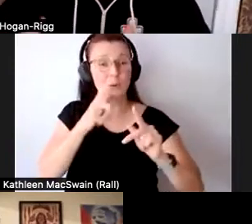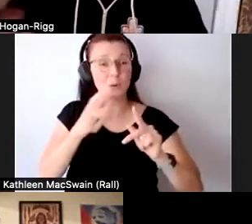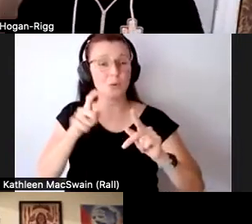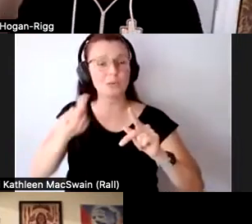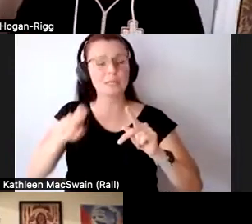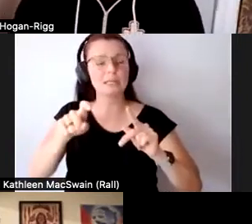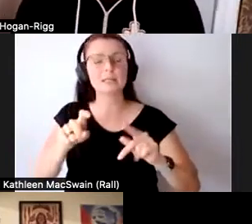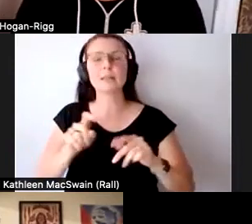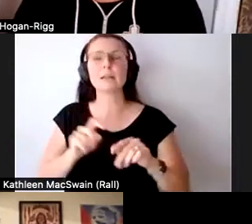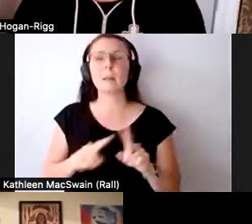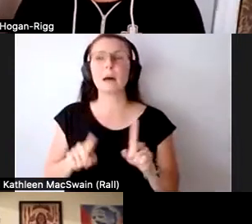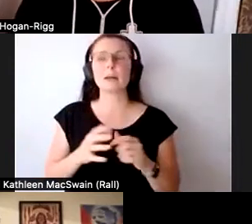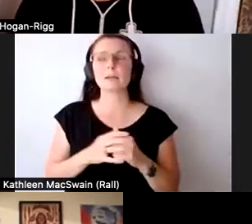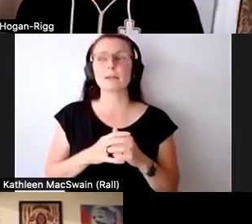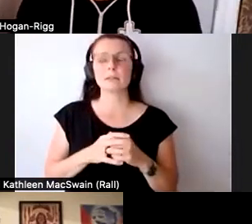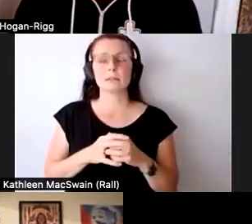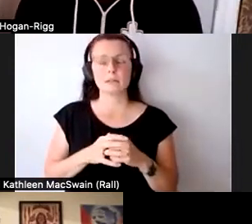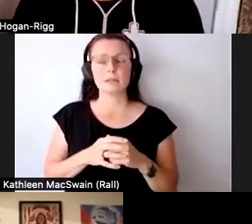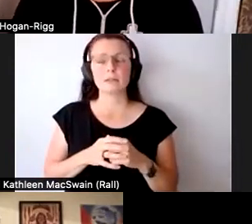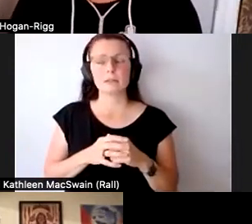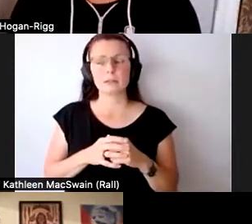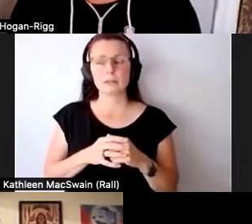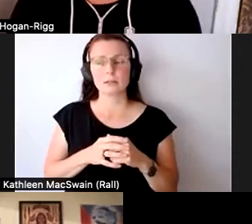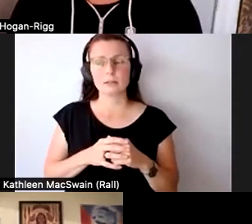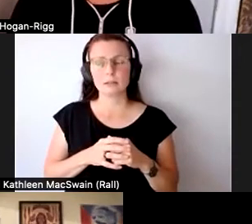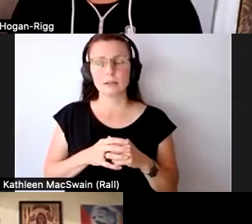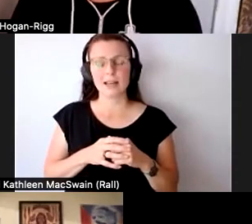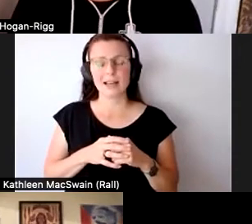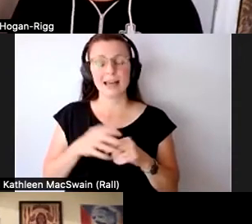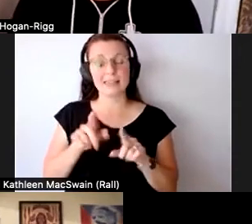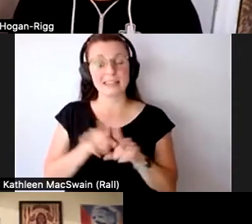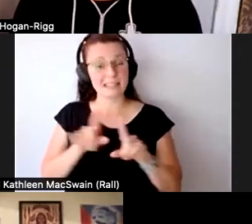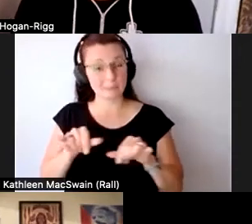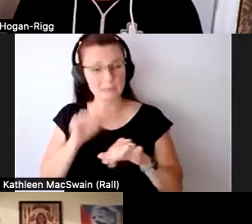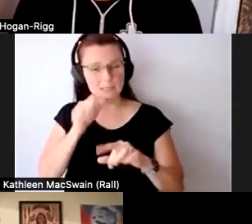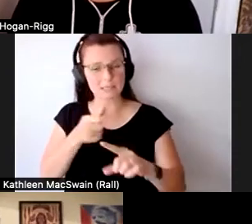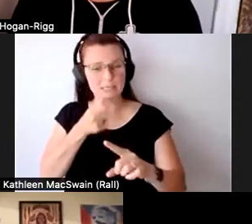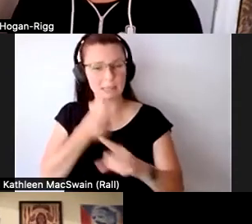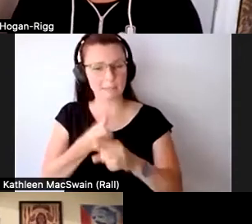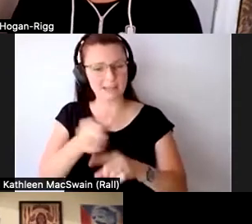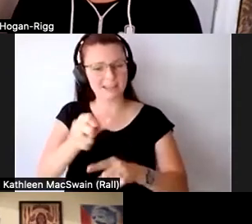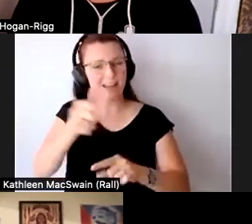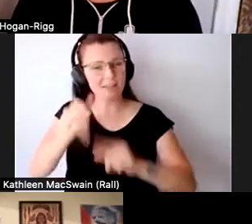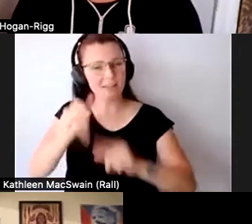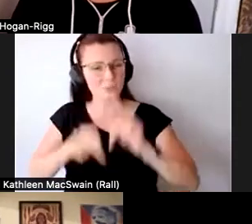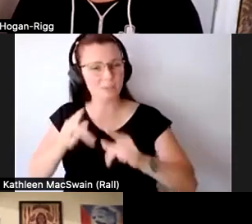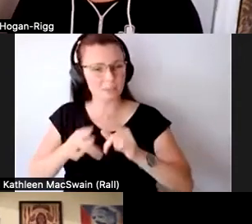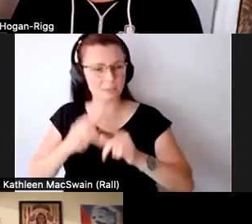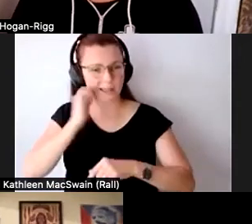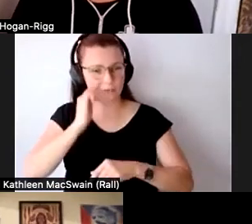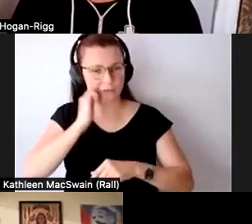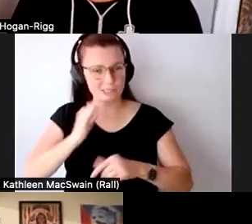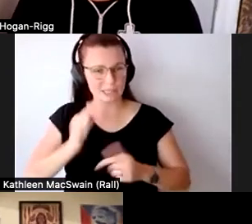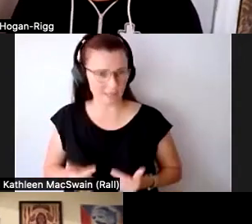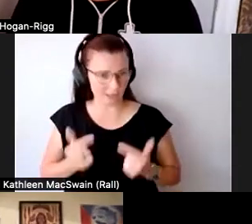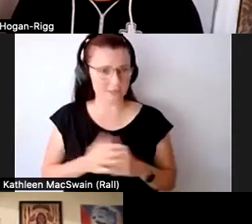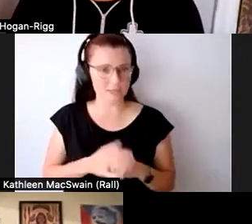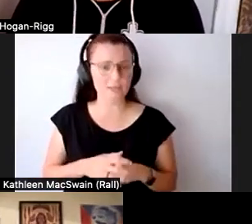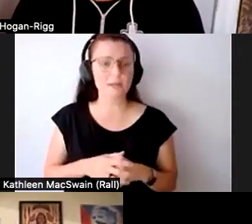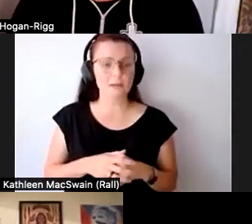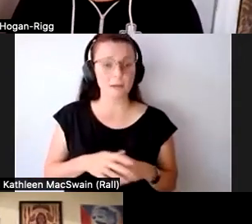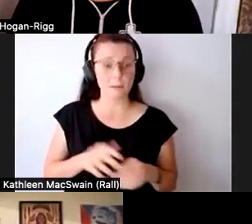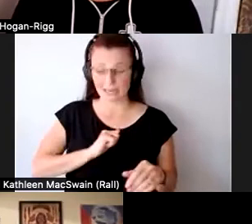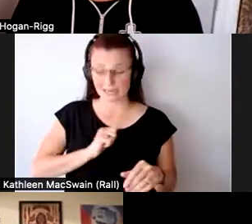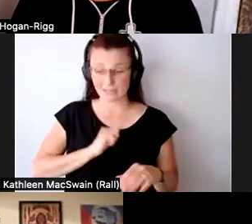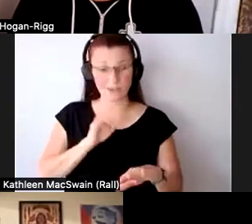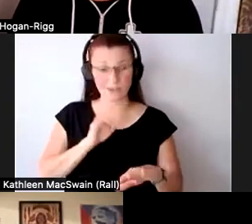impinge on the, you know, people on other people's day-to-day lives. And I think, you know, in having worked with this team on this process, I know that